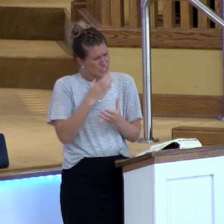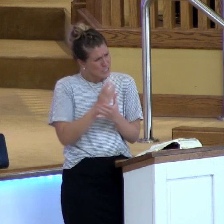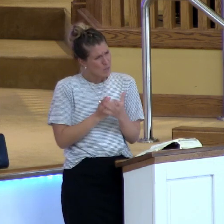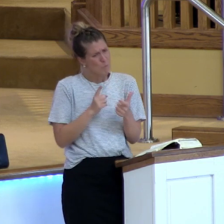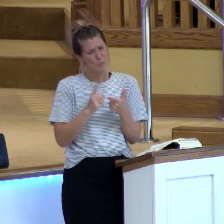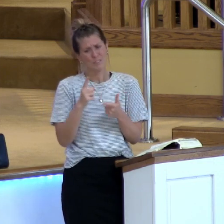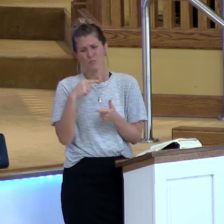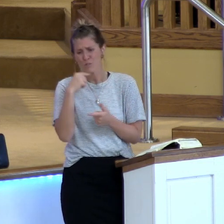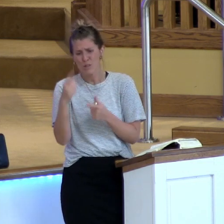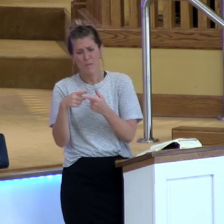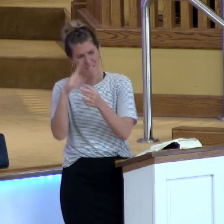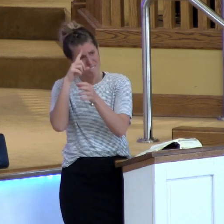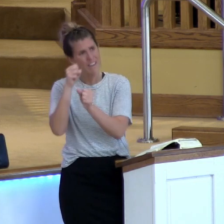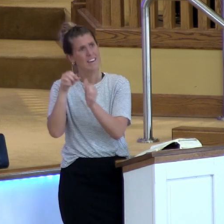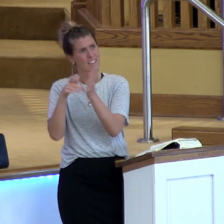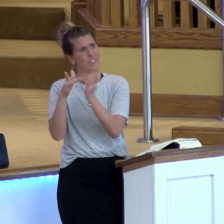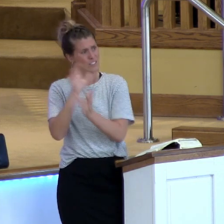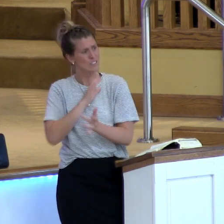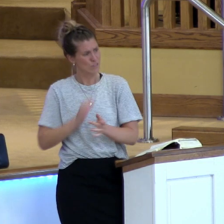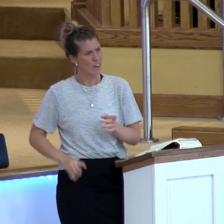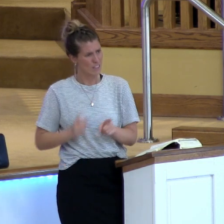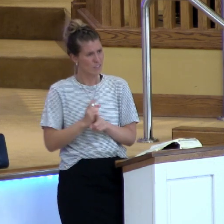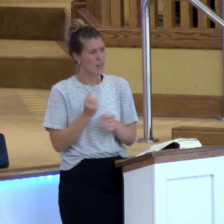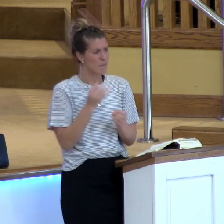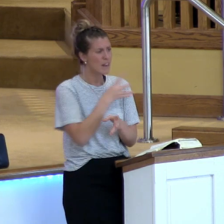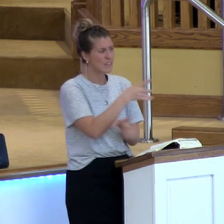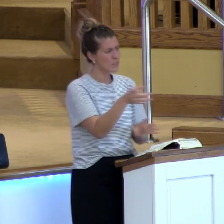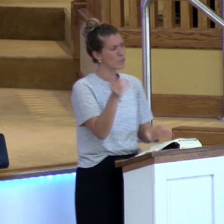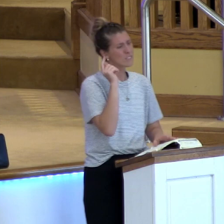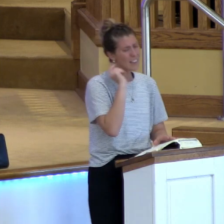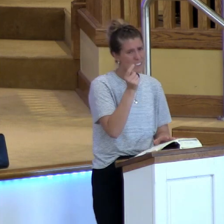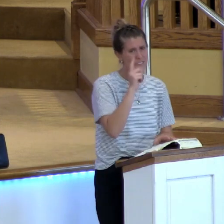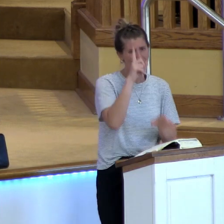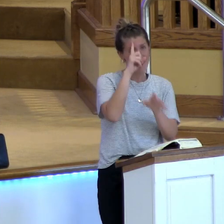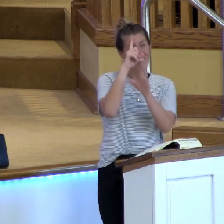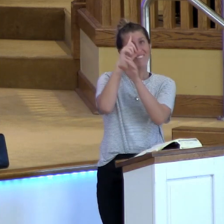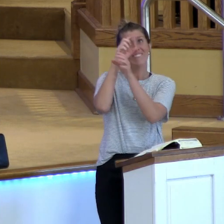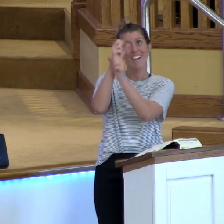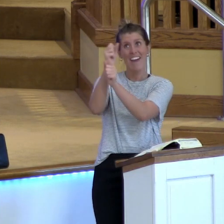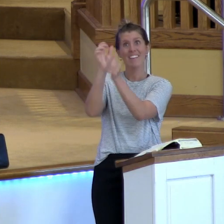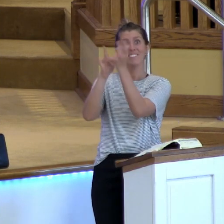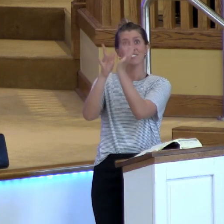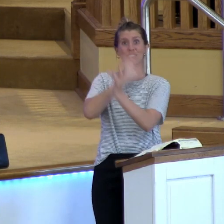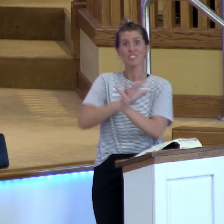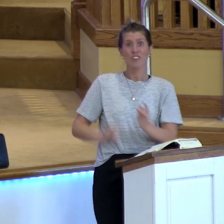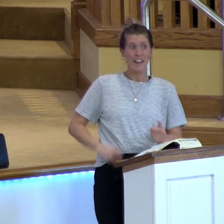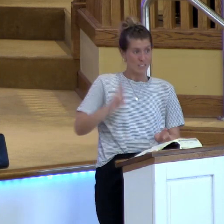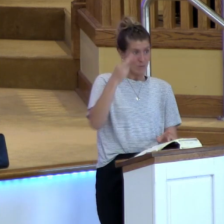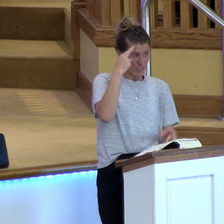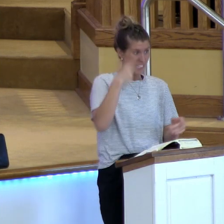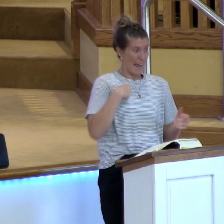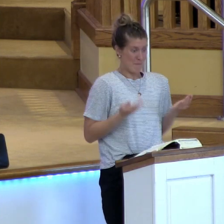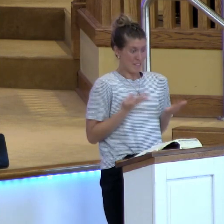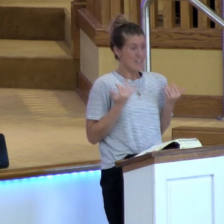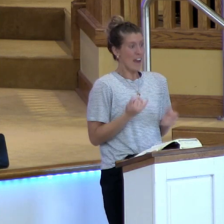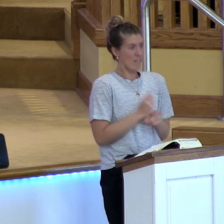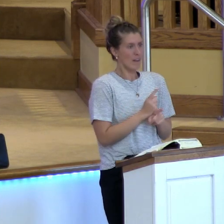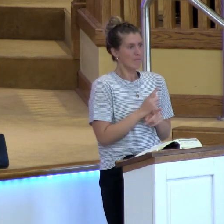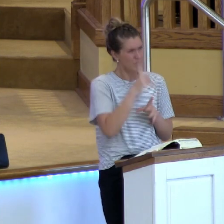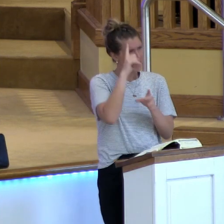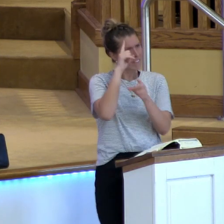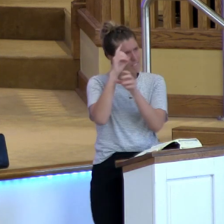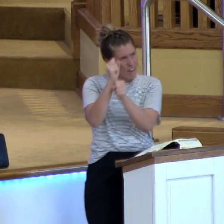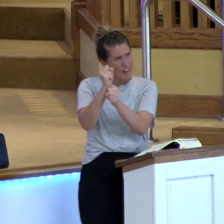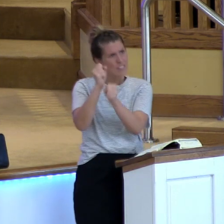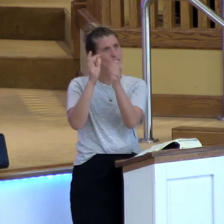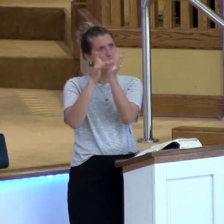him about the faith of Jesus Christ. Many of you can testify tonight that the faith that you have in Jesus Christ is the reason why you're here tonight. The faith you have in Jesus Christ is the reason why